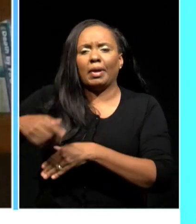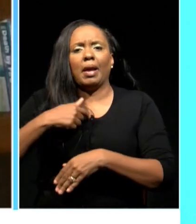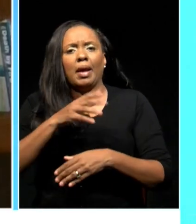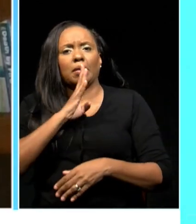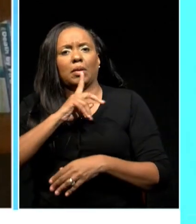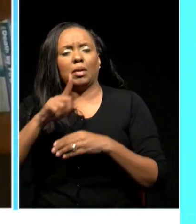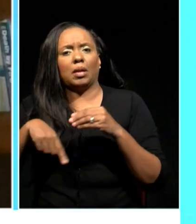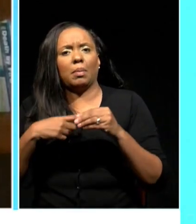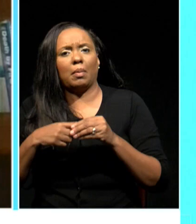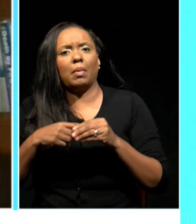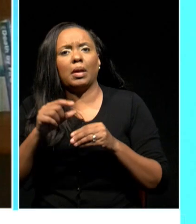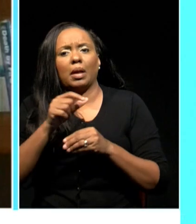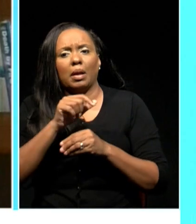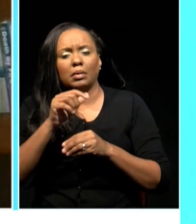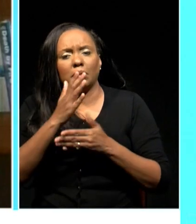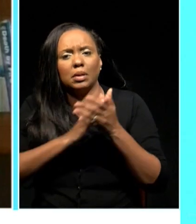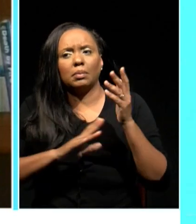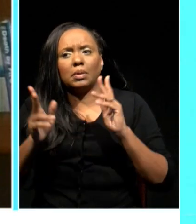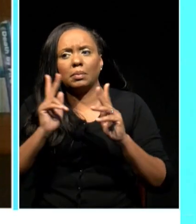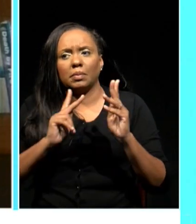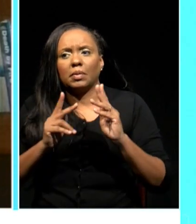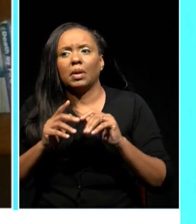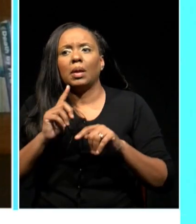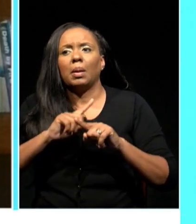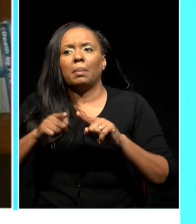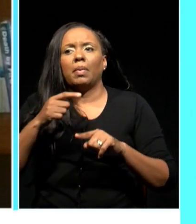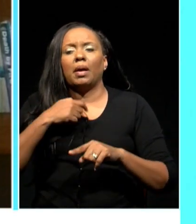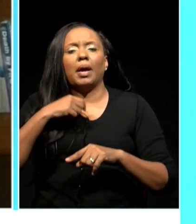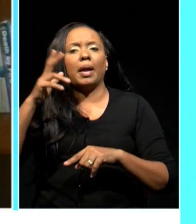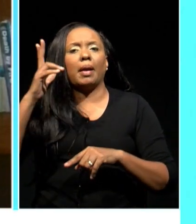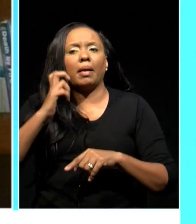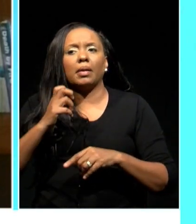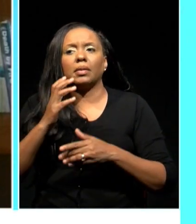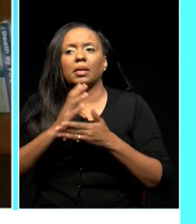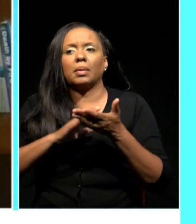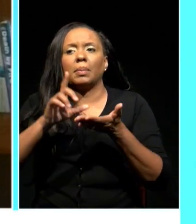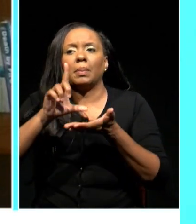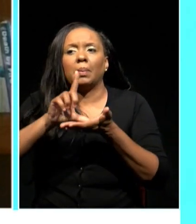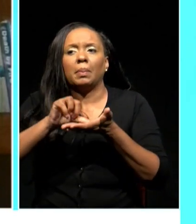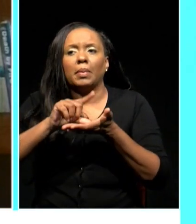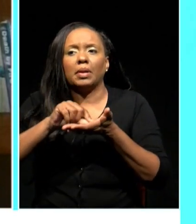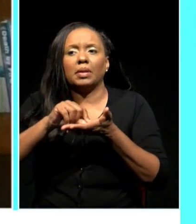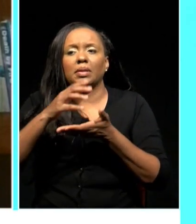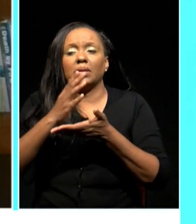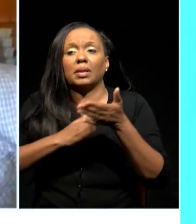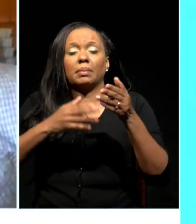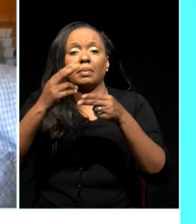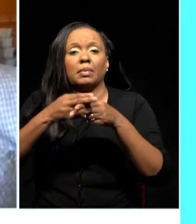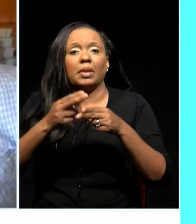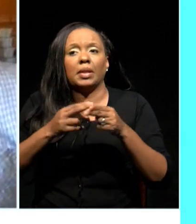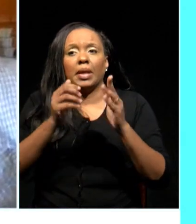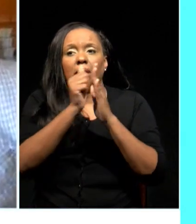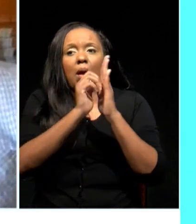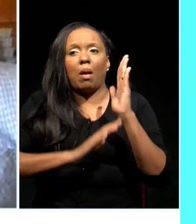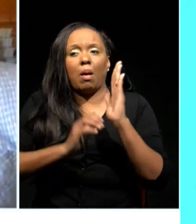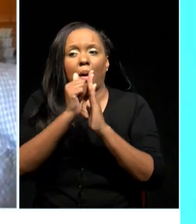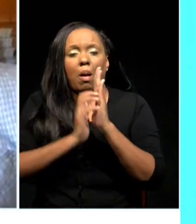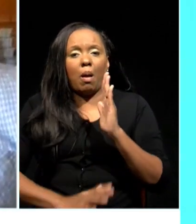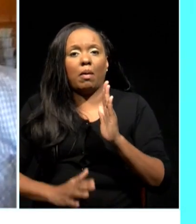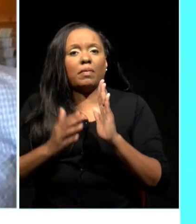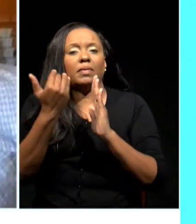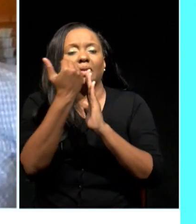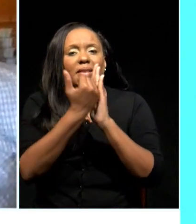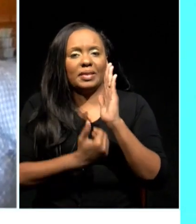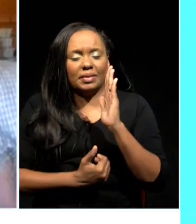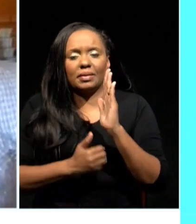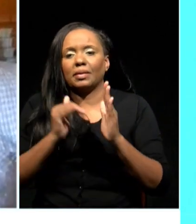explanation I heard was that perhaps in the printing of the list, there might have been some names dropped off. So that was really the low